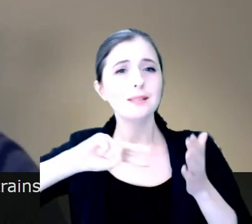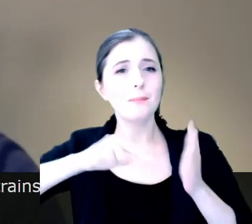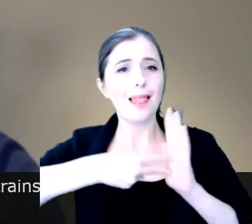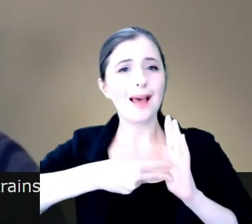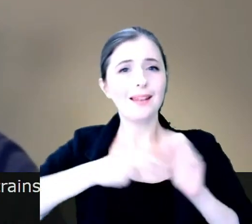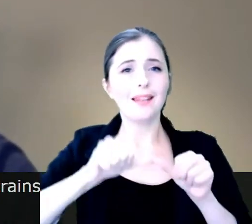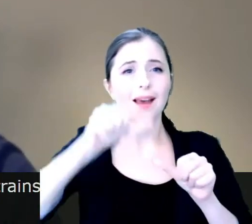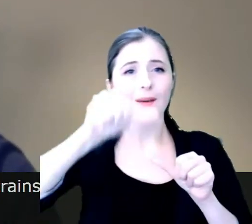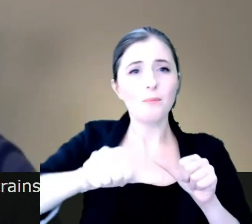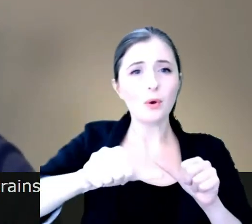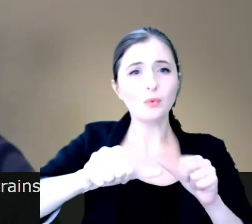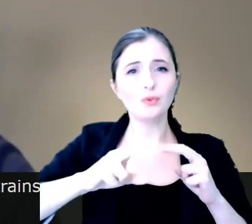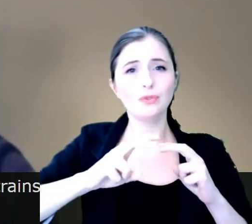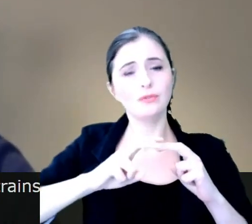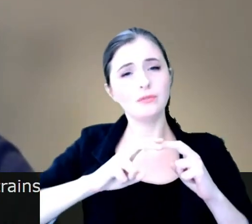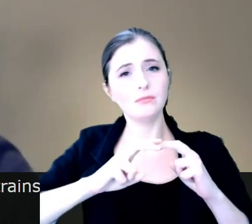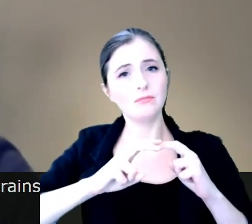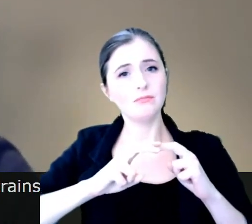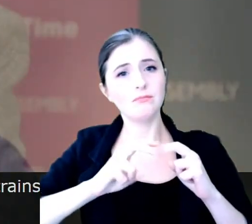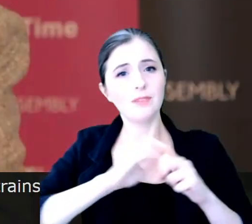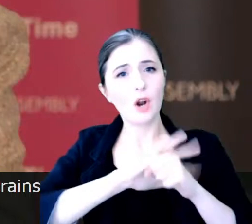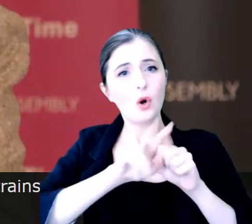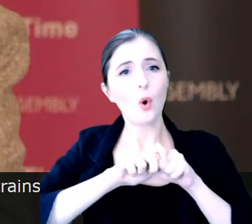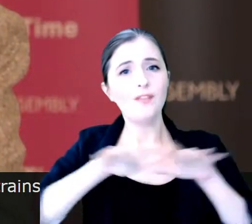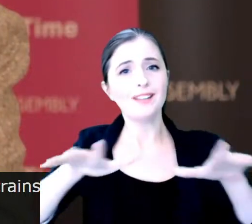transport for London?